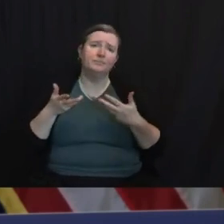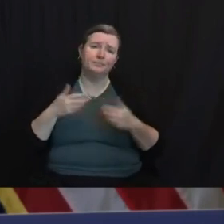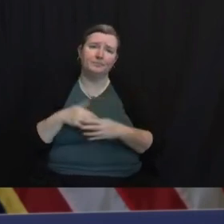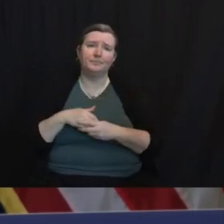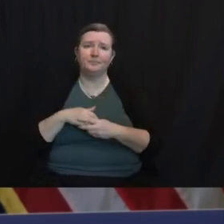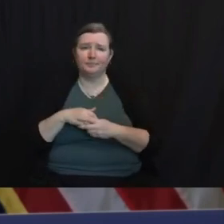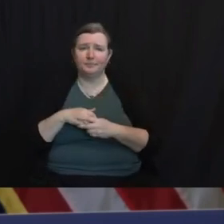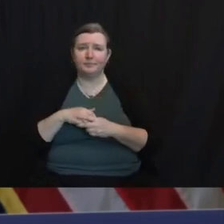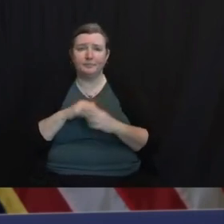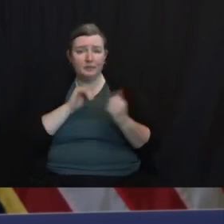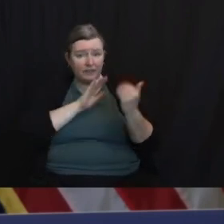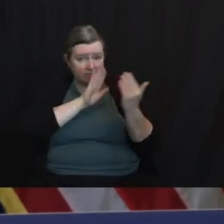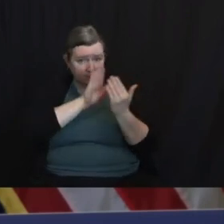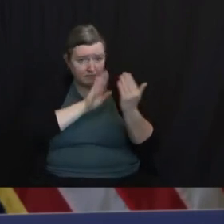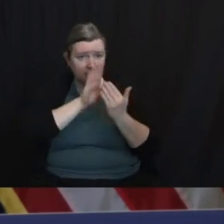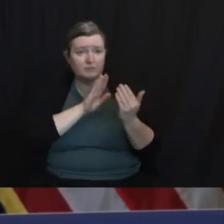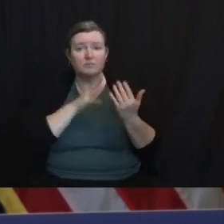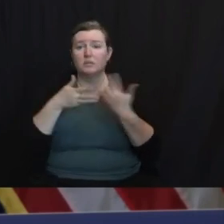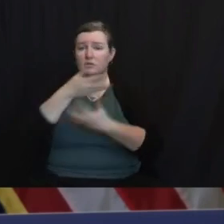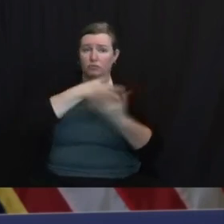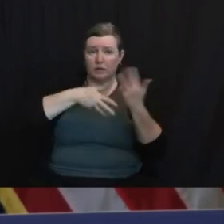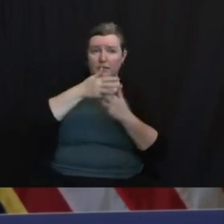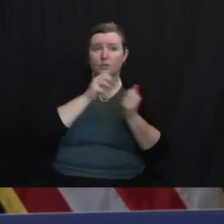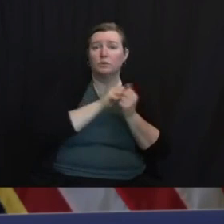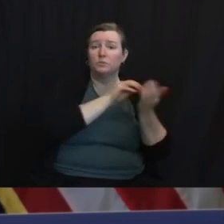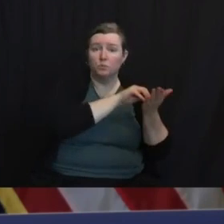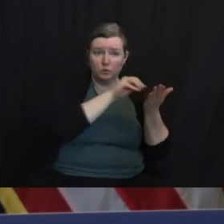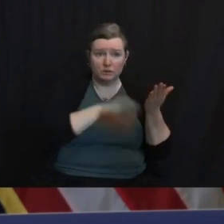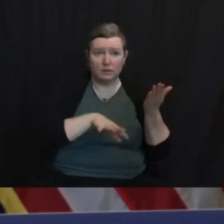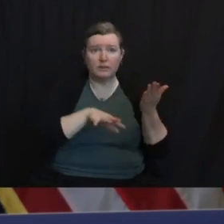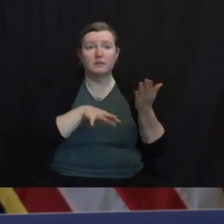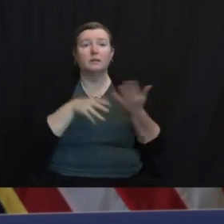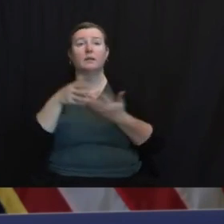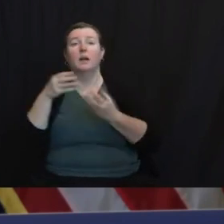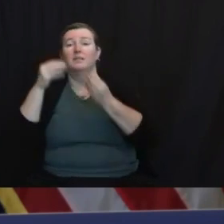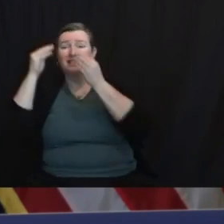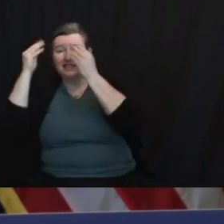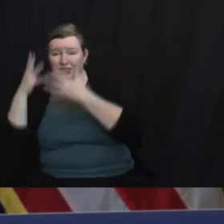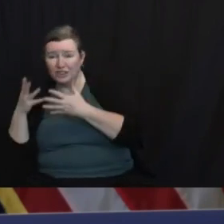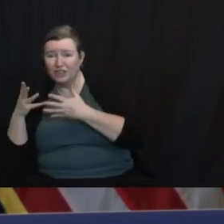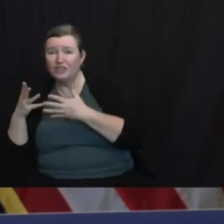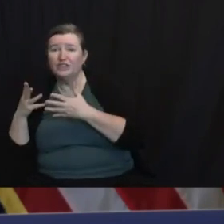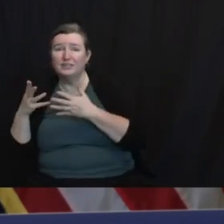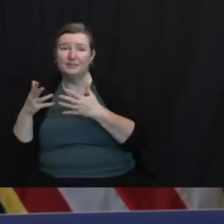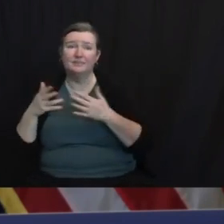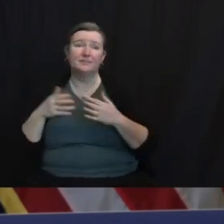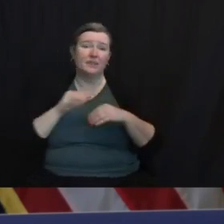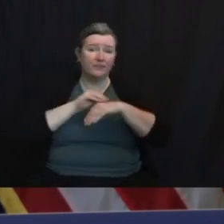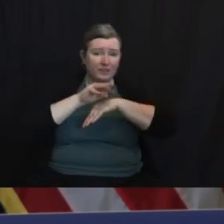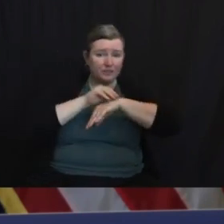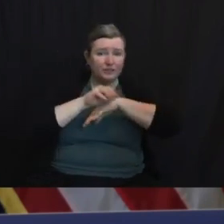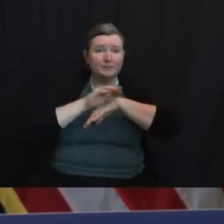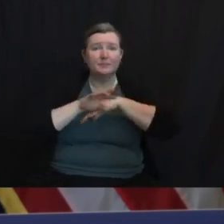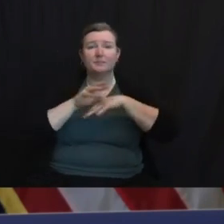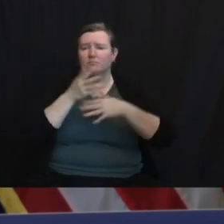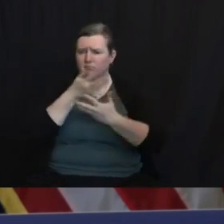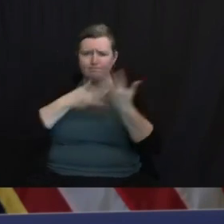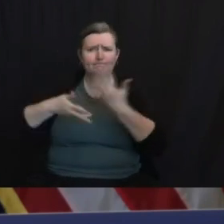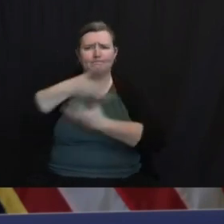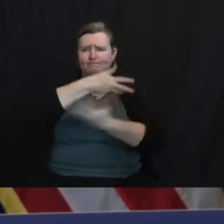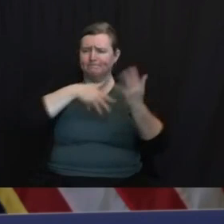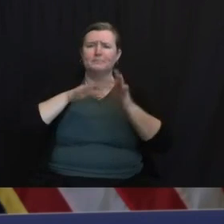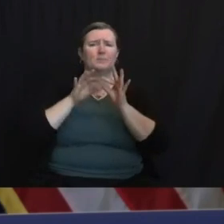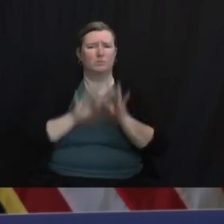interaction between students and their peers, teachers, and counselors is important for our